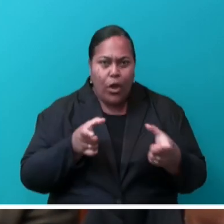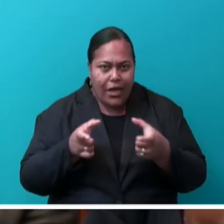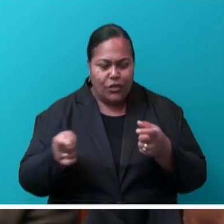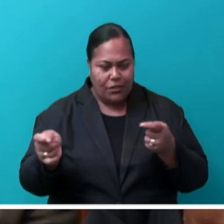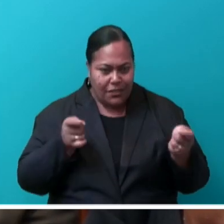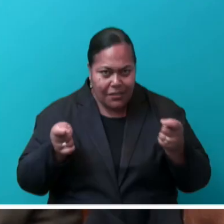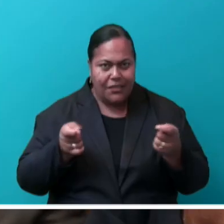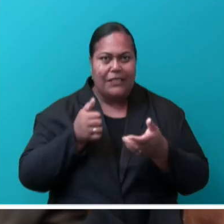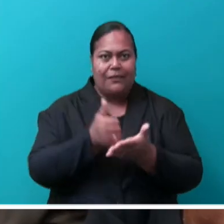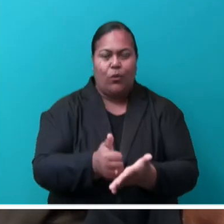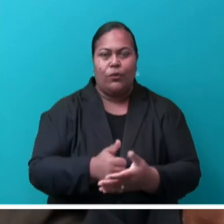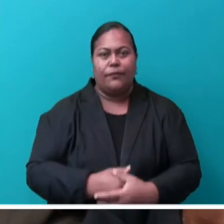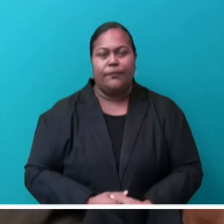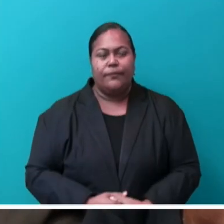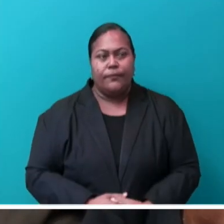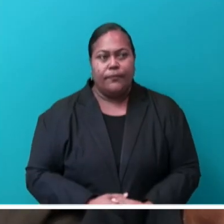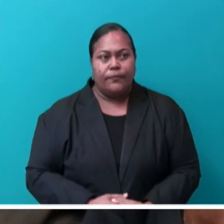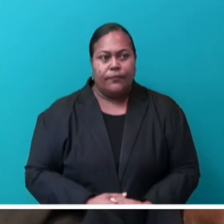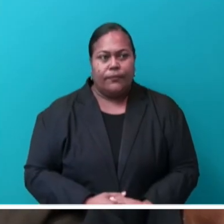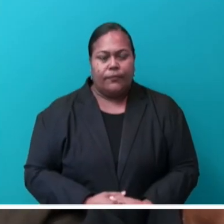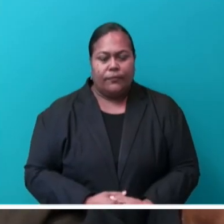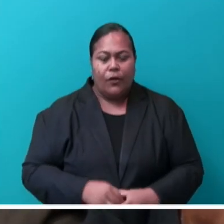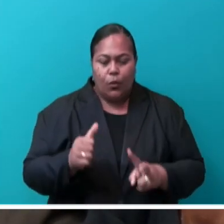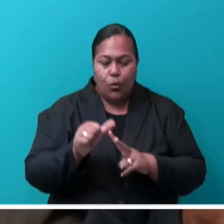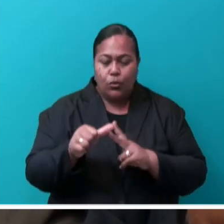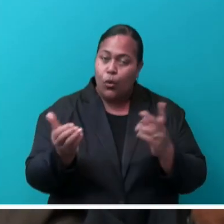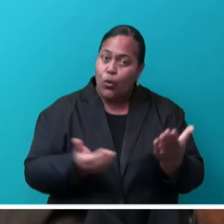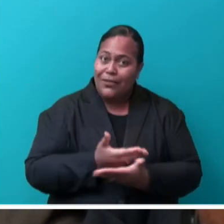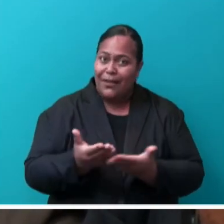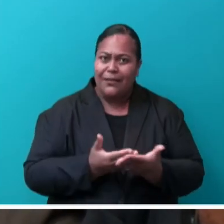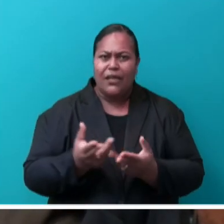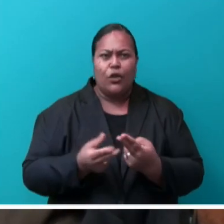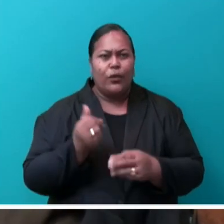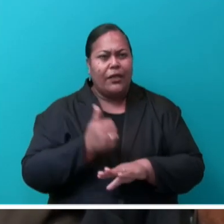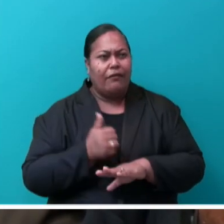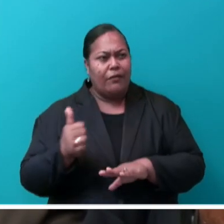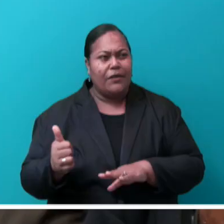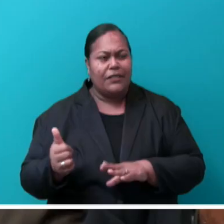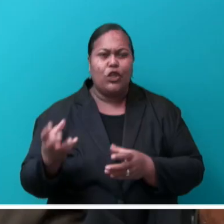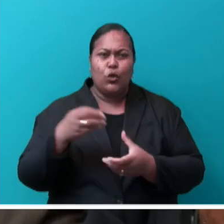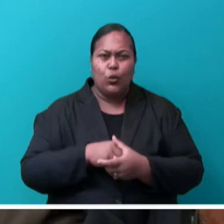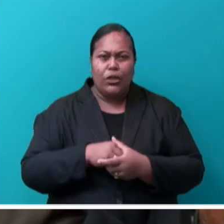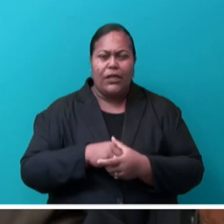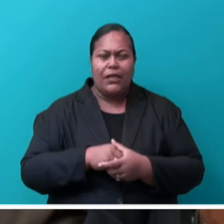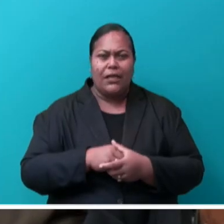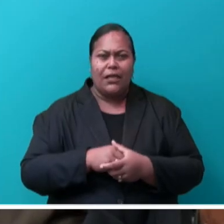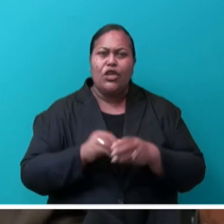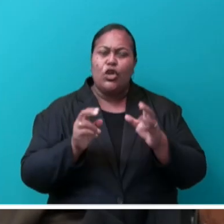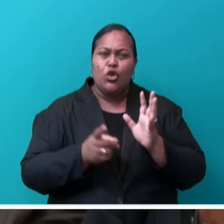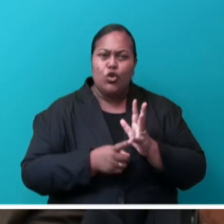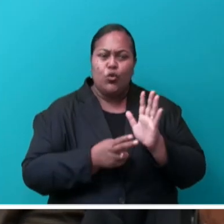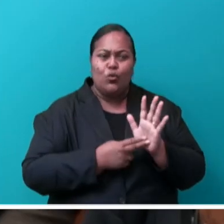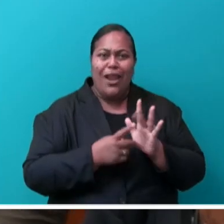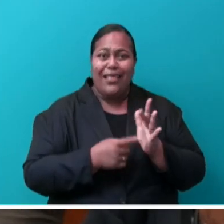time. We are also consulting with some governments, including the United Arab Emirates, on temporarily